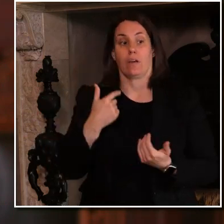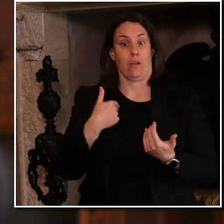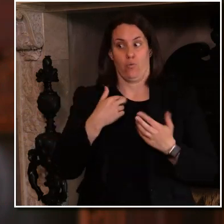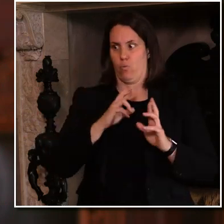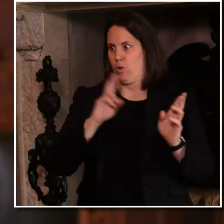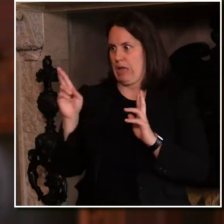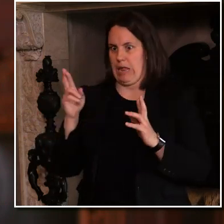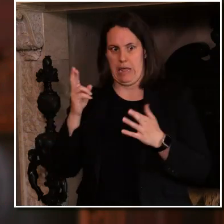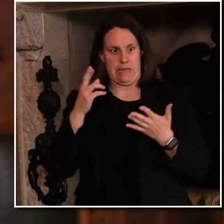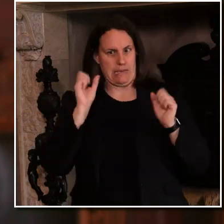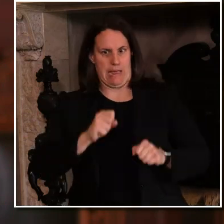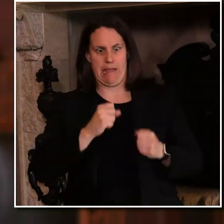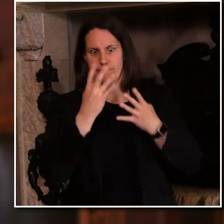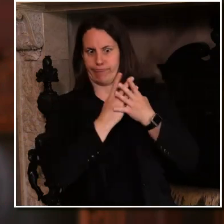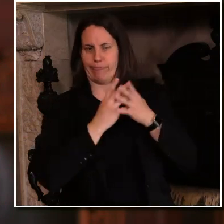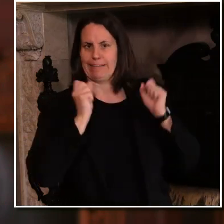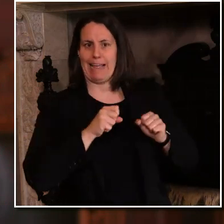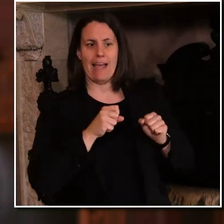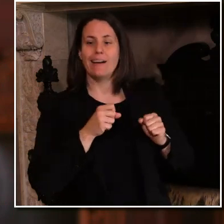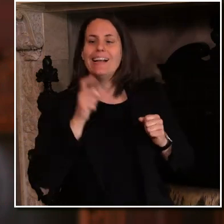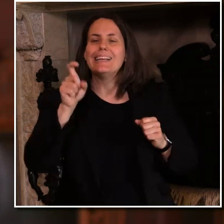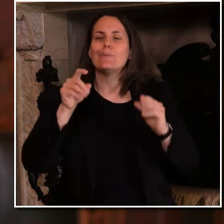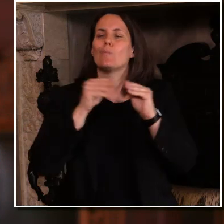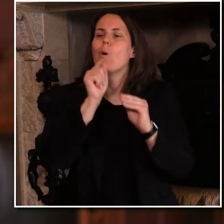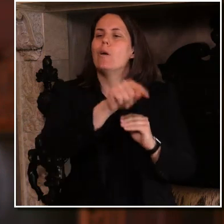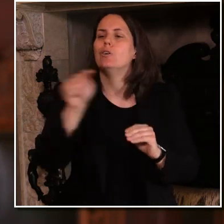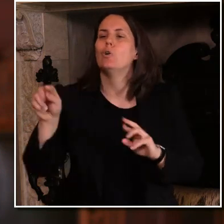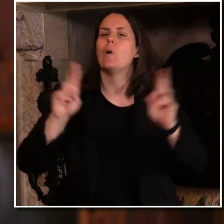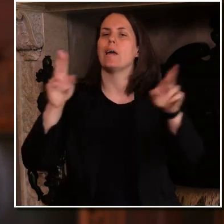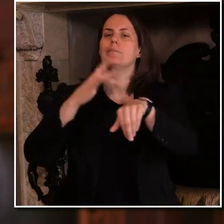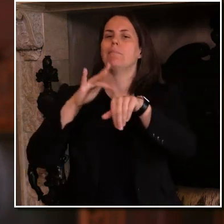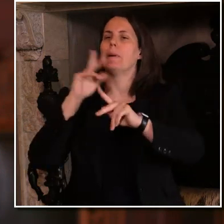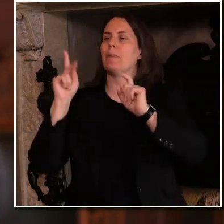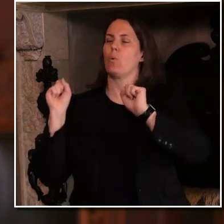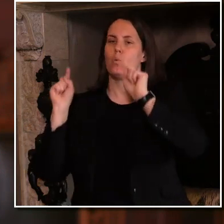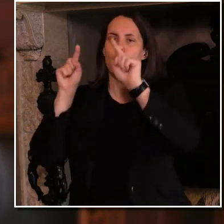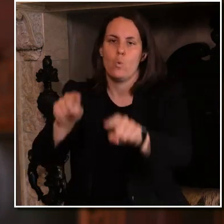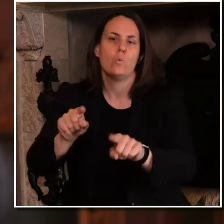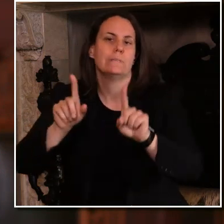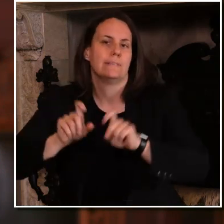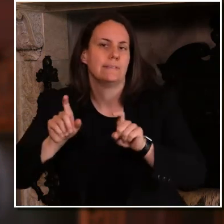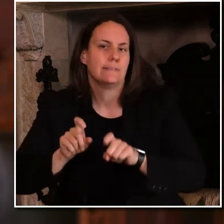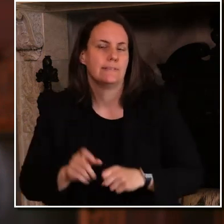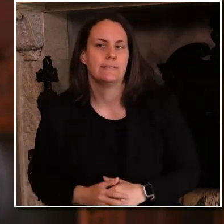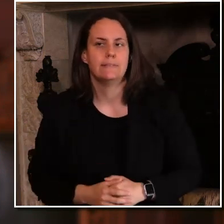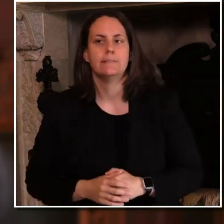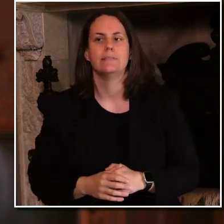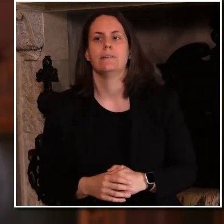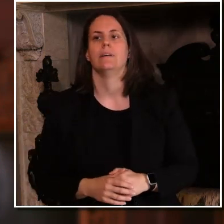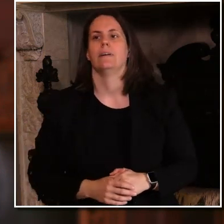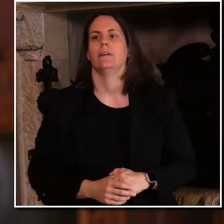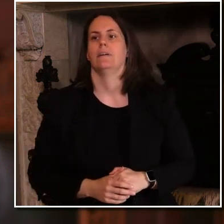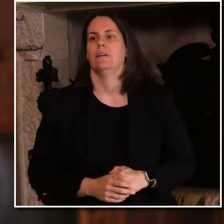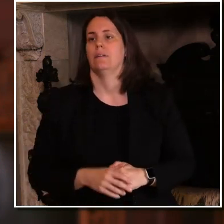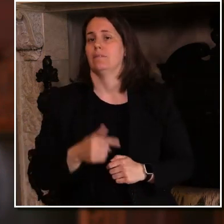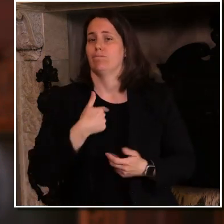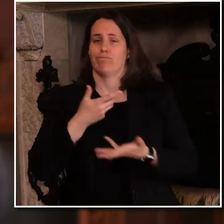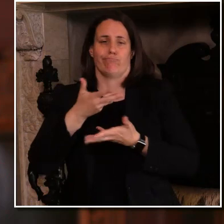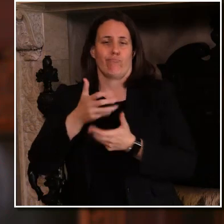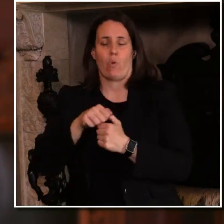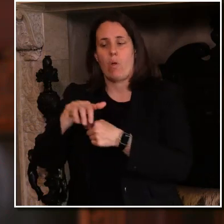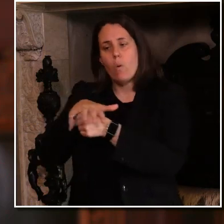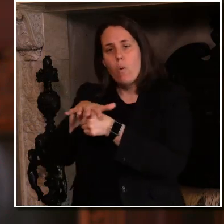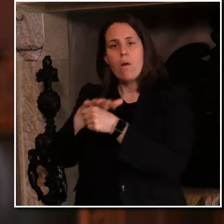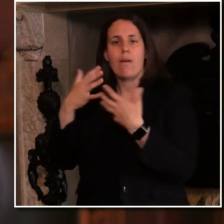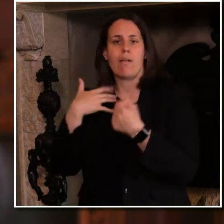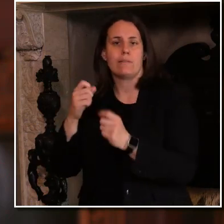with a number of counties and local public health and healthcare systems around the state to do more of this kind